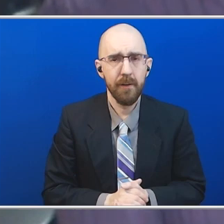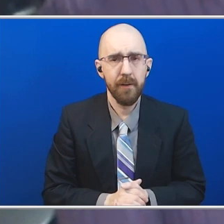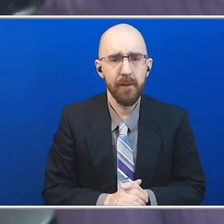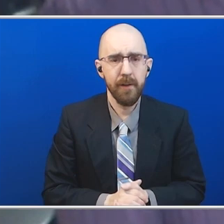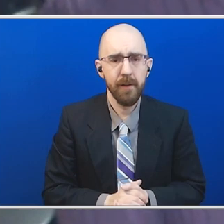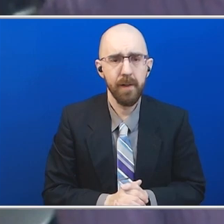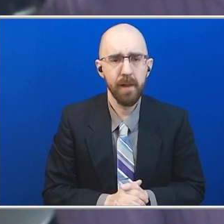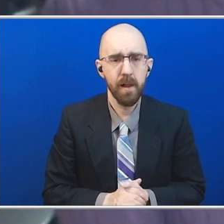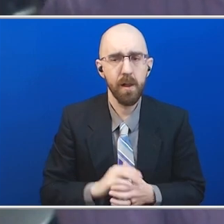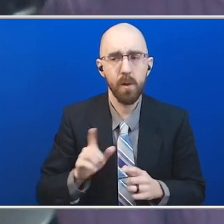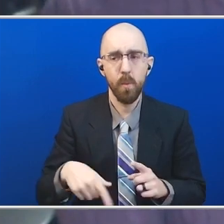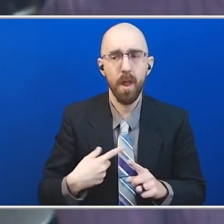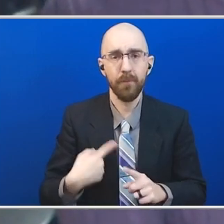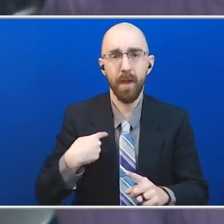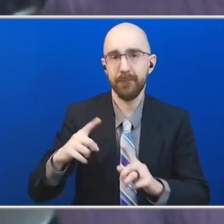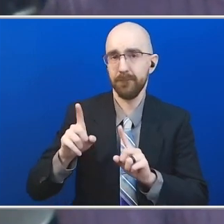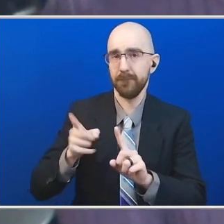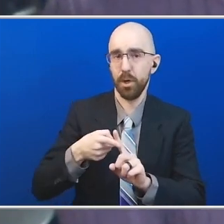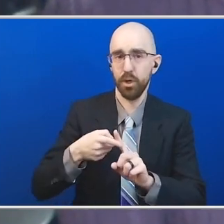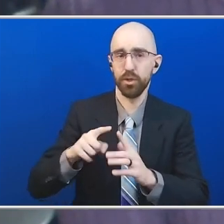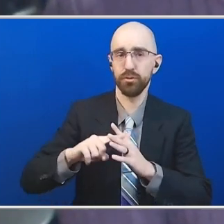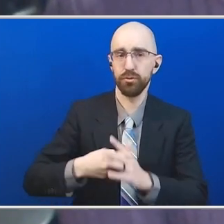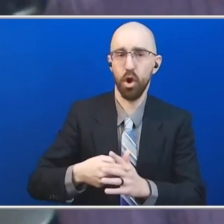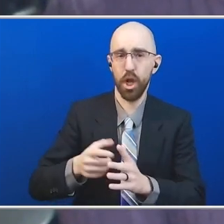When I first started getting these